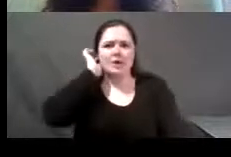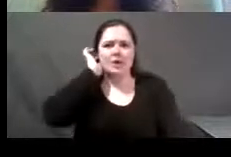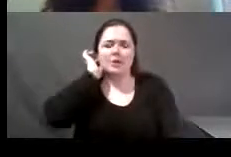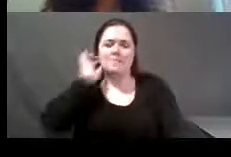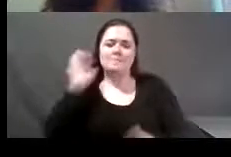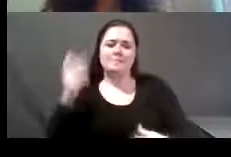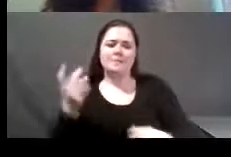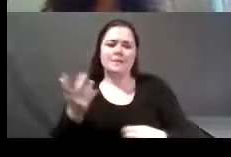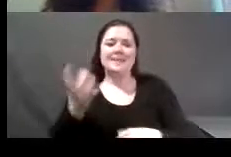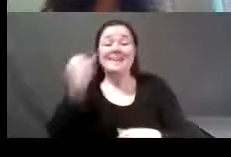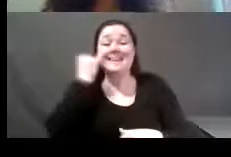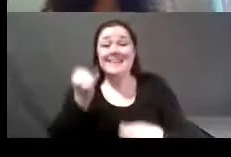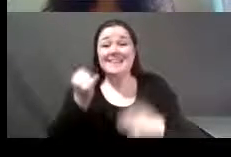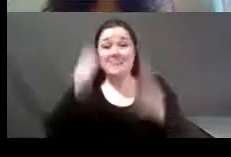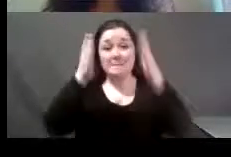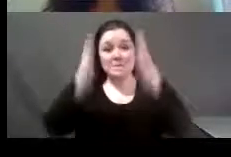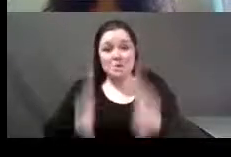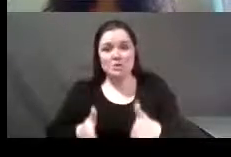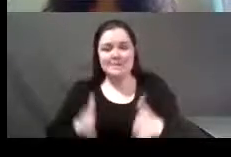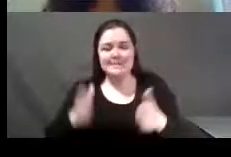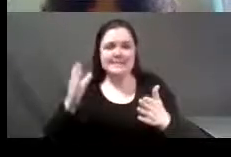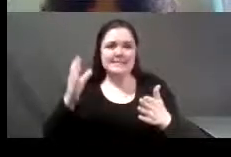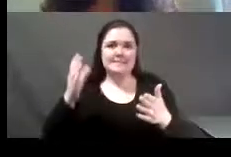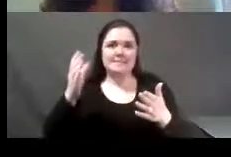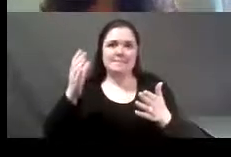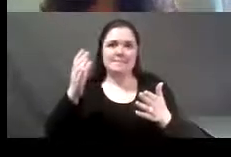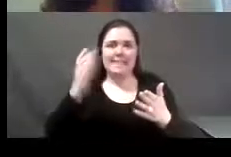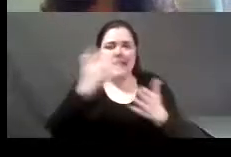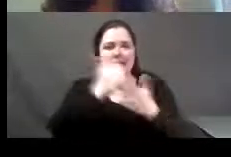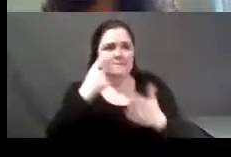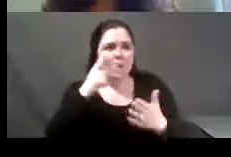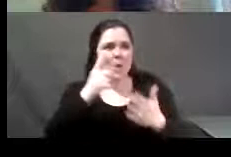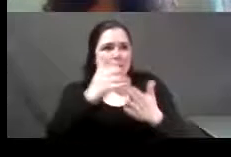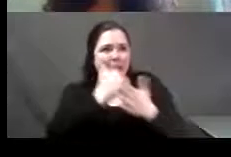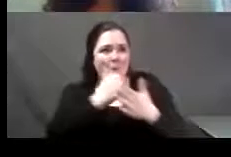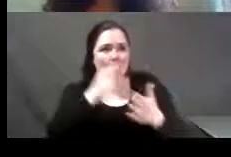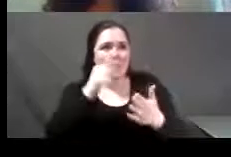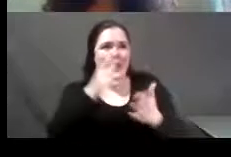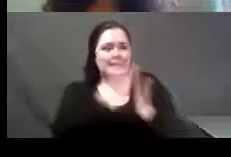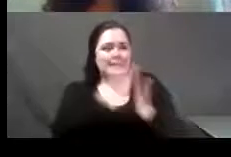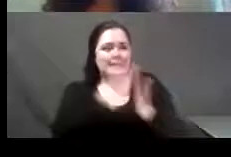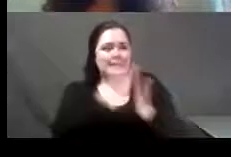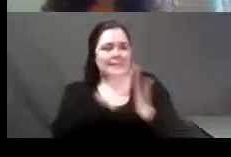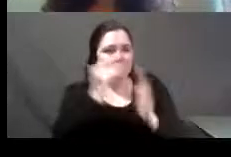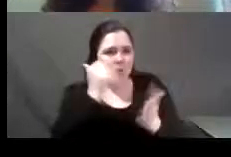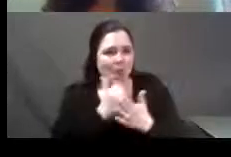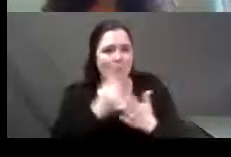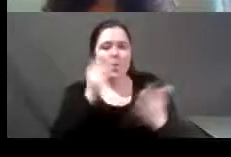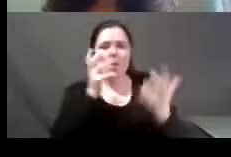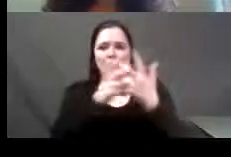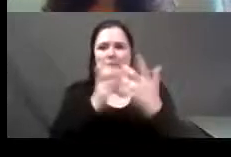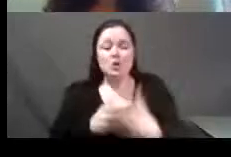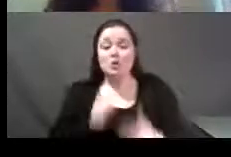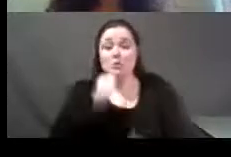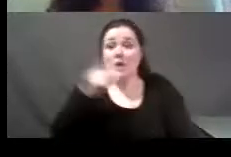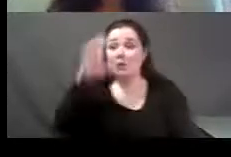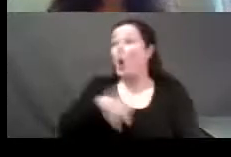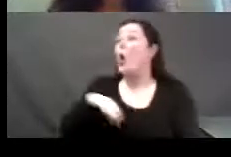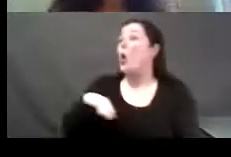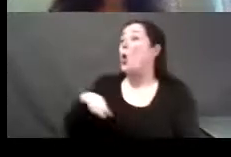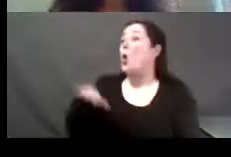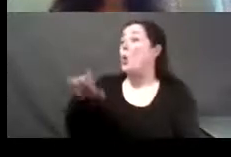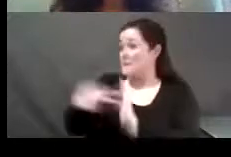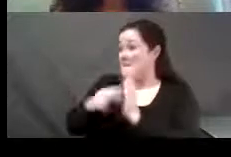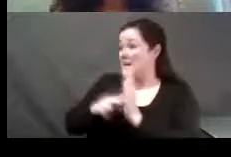if the individual is seeking help or accommodations, ask them what they want best. Don't assume just because maybe you worked